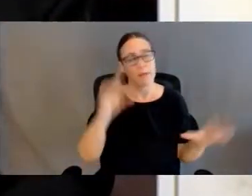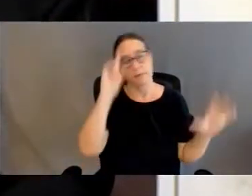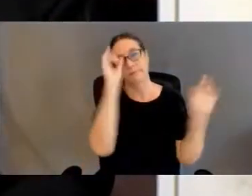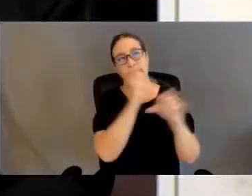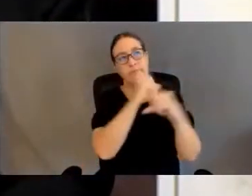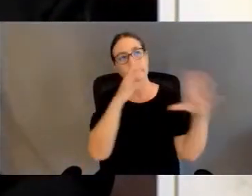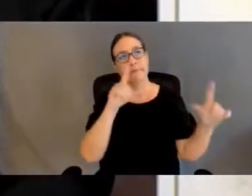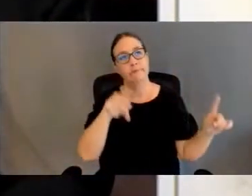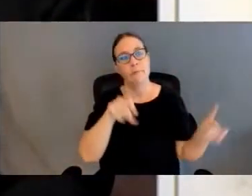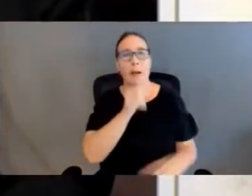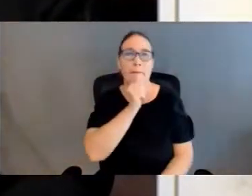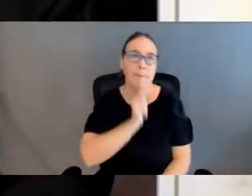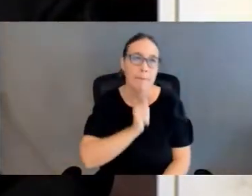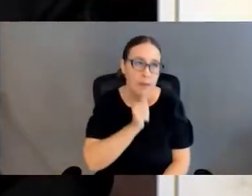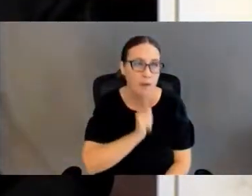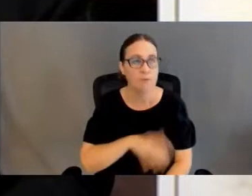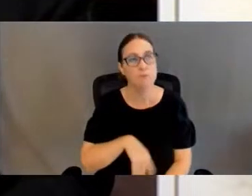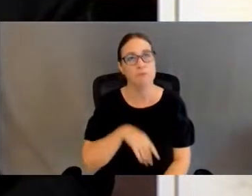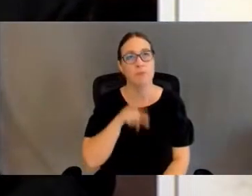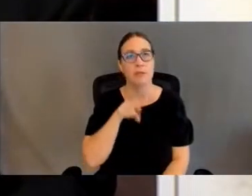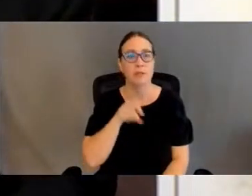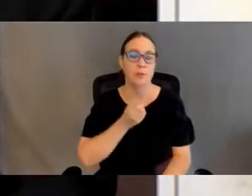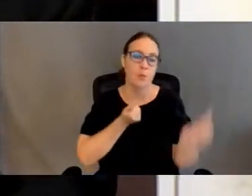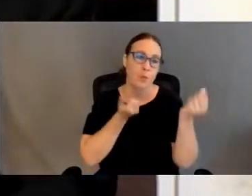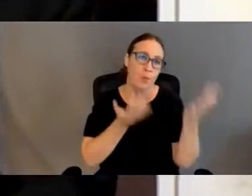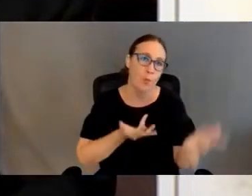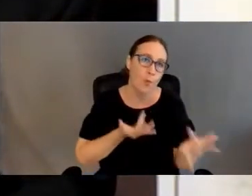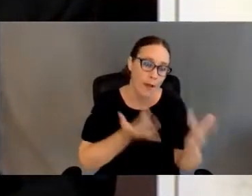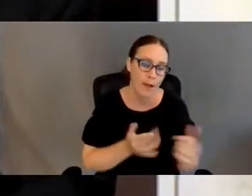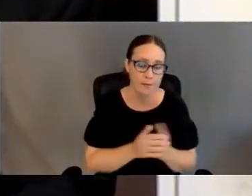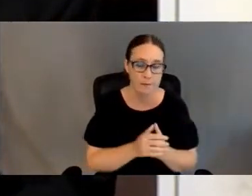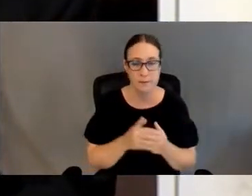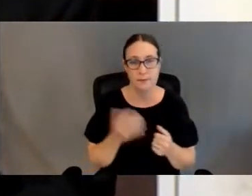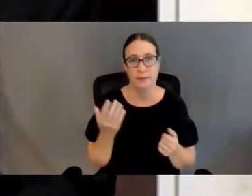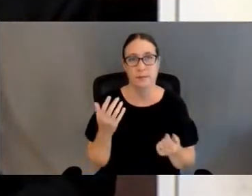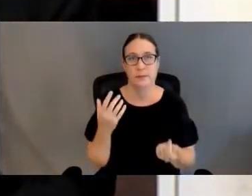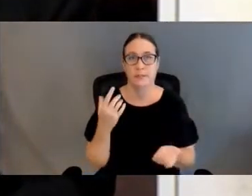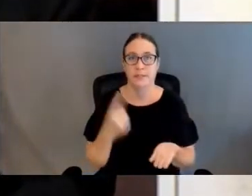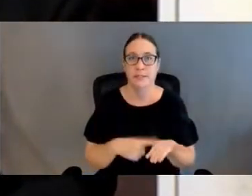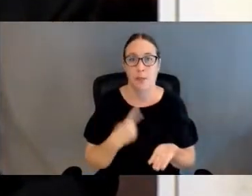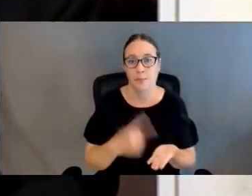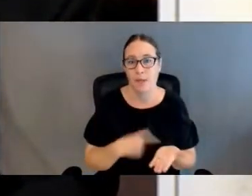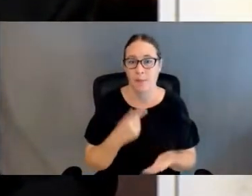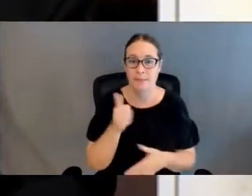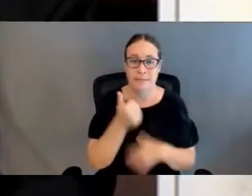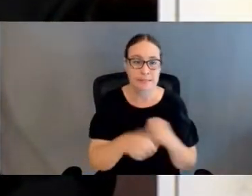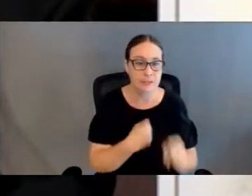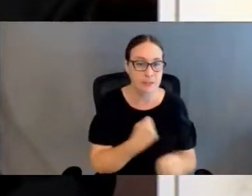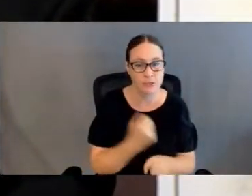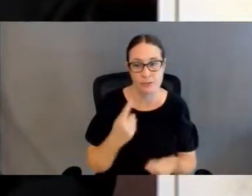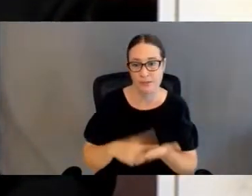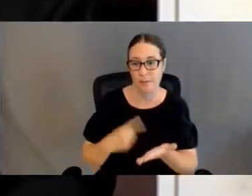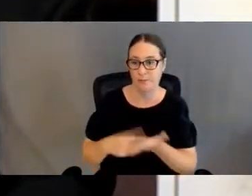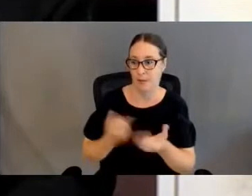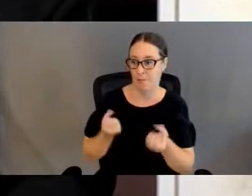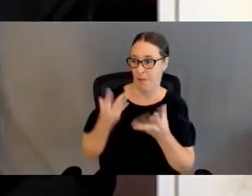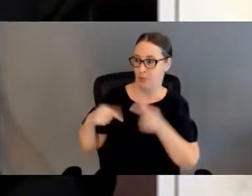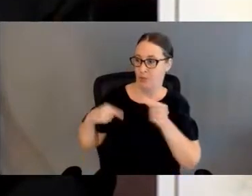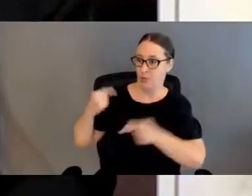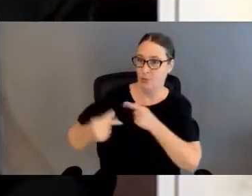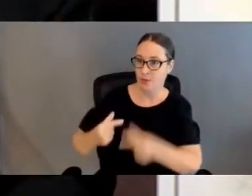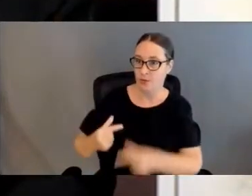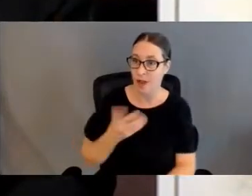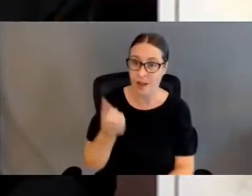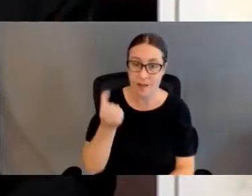You need to wait for sometimes for decades or sometimes for generations. And the reality is that we don't want to be